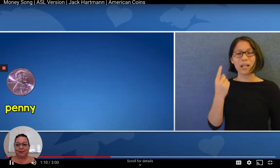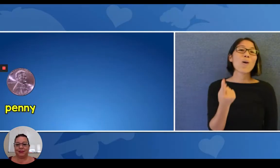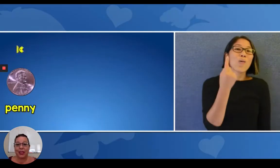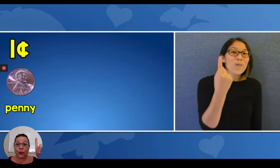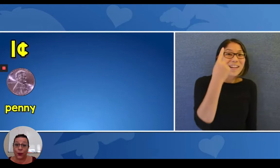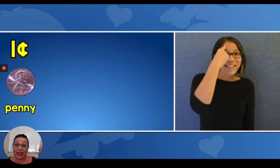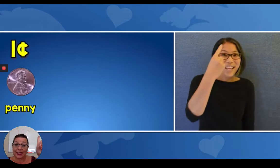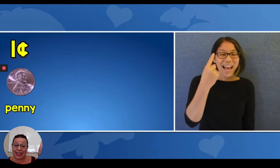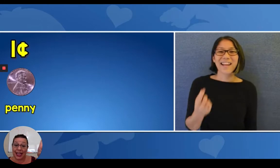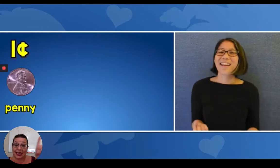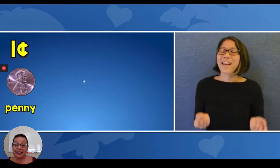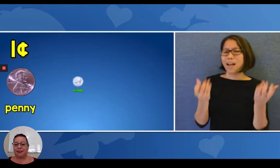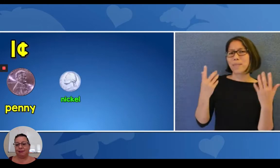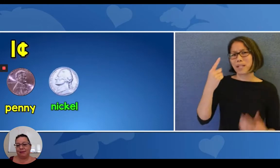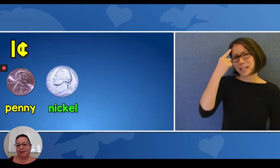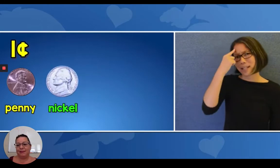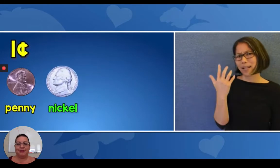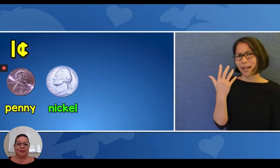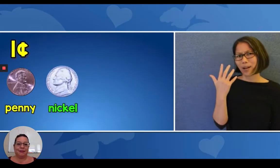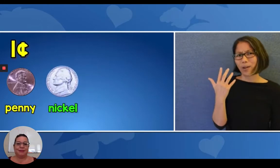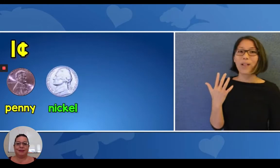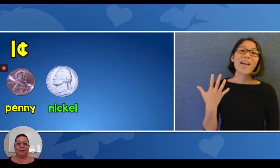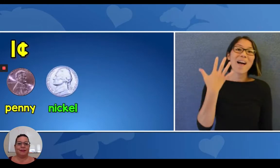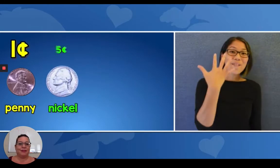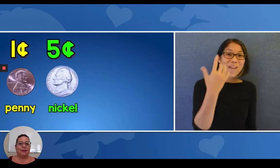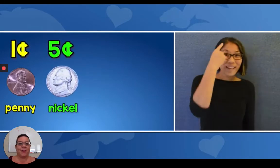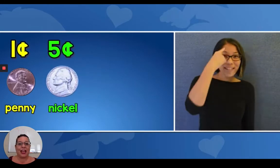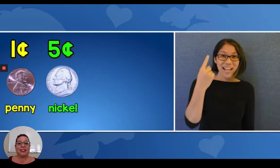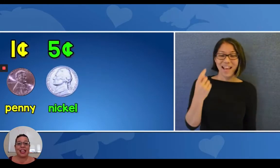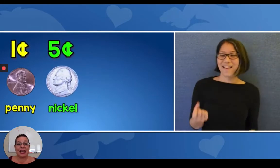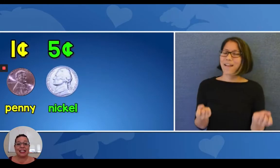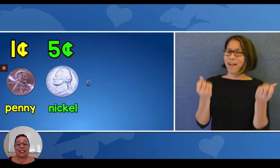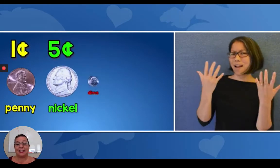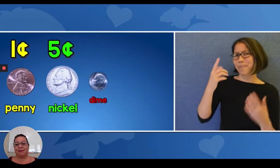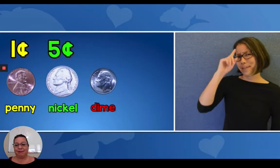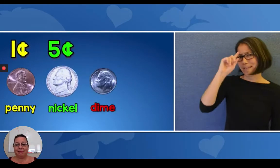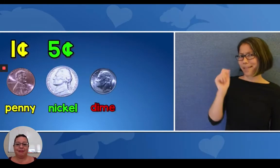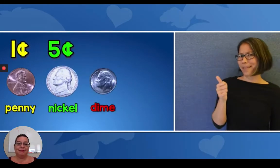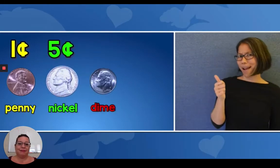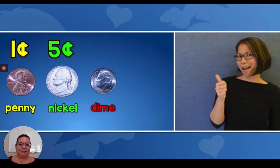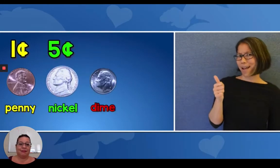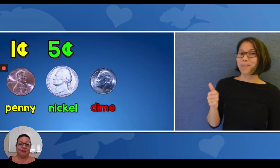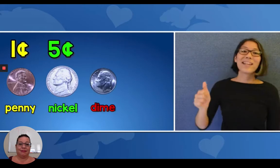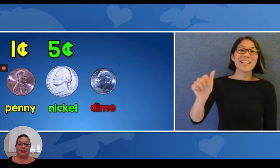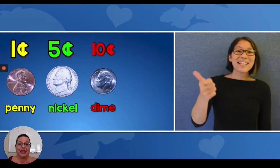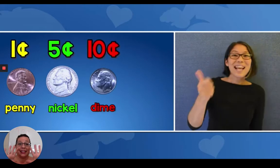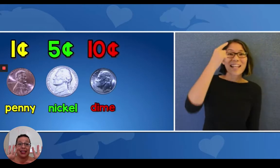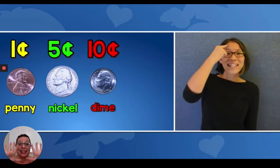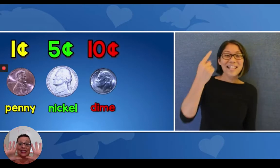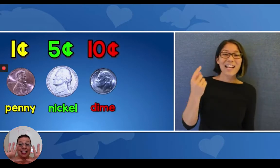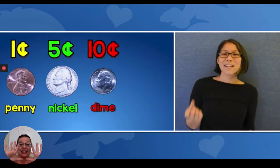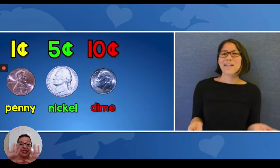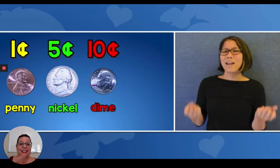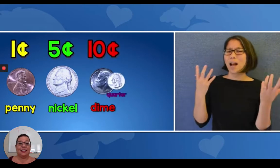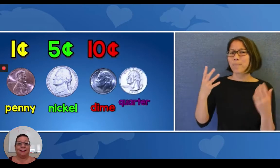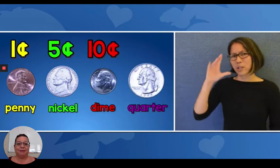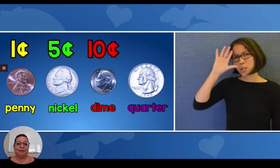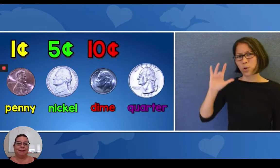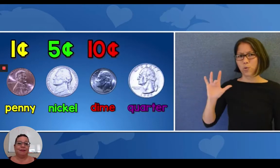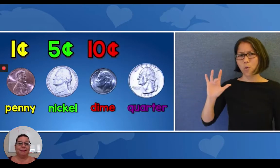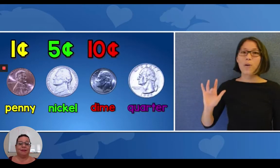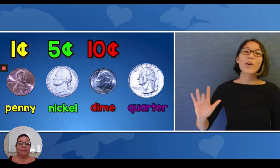penny? 1 cent. How much is a nickel? 5 cents. How much is a dime? 10 cents.